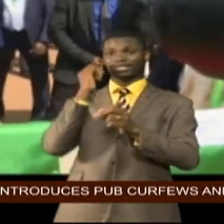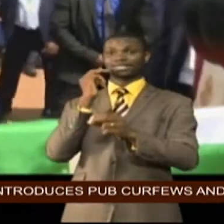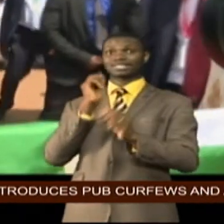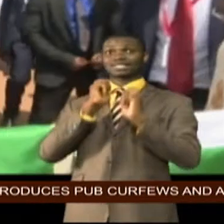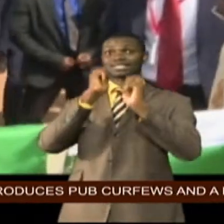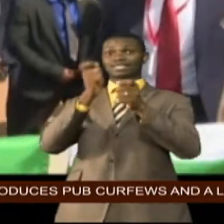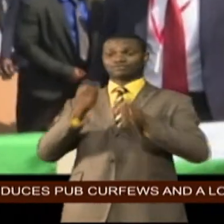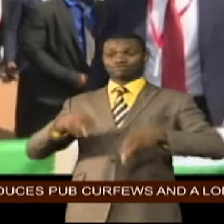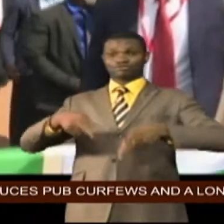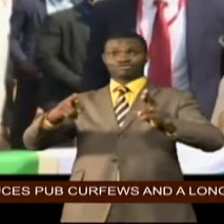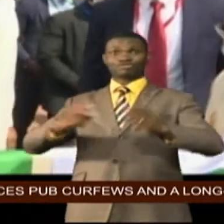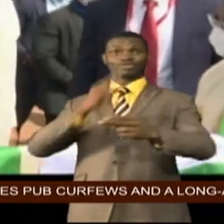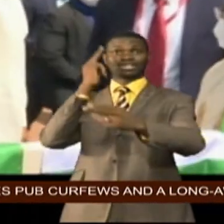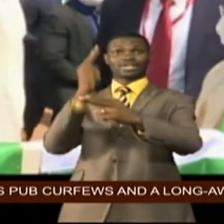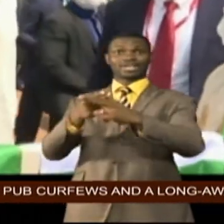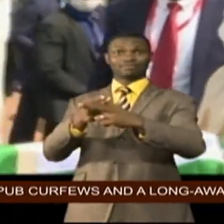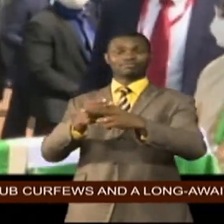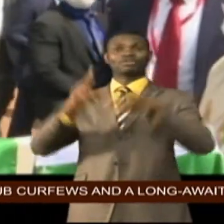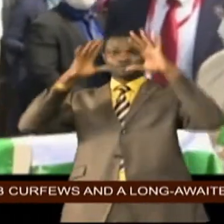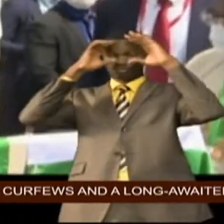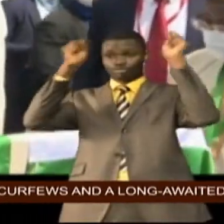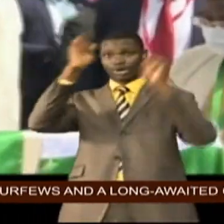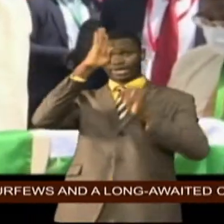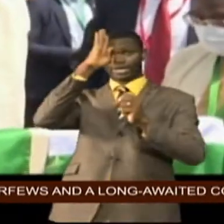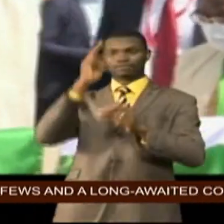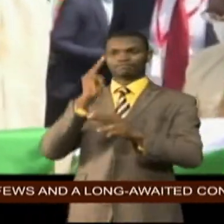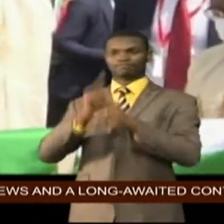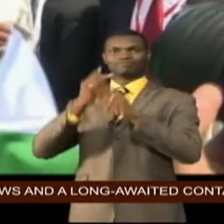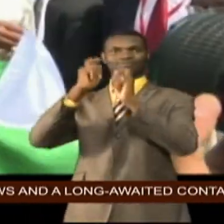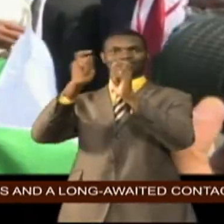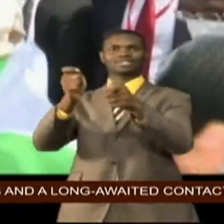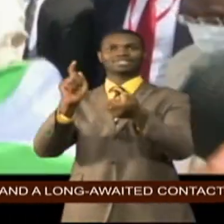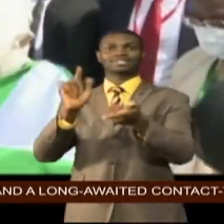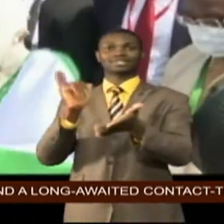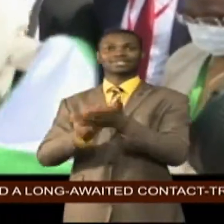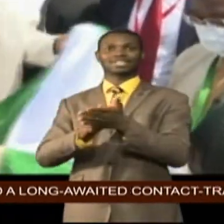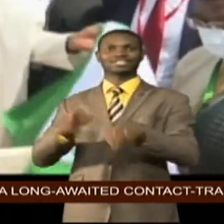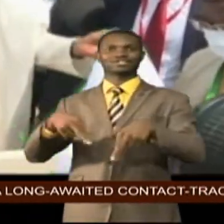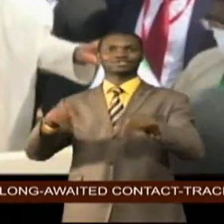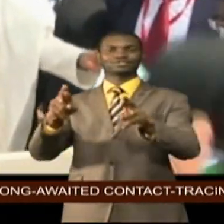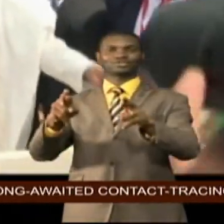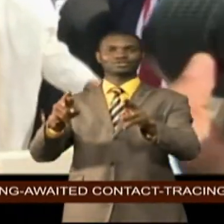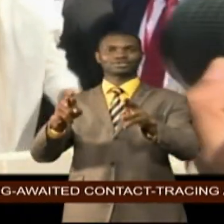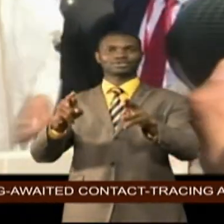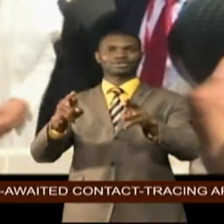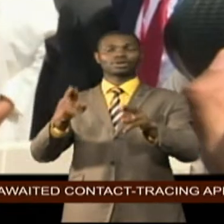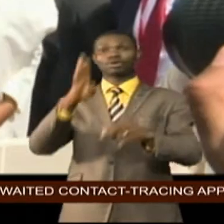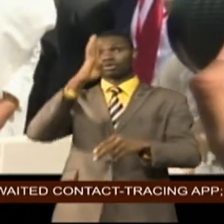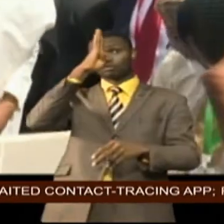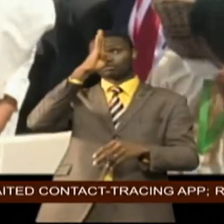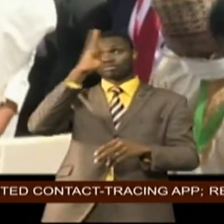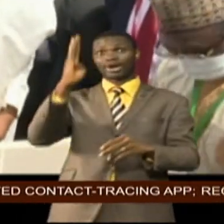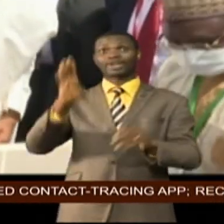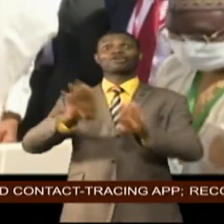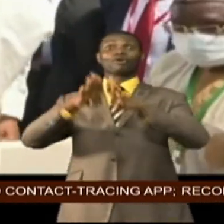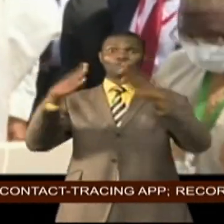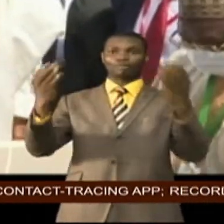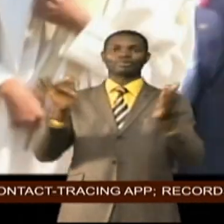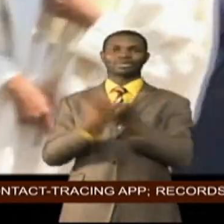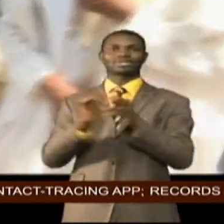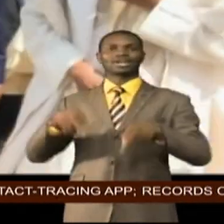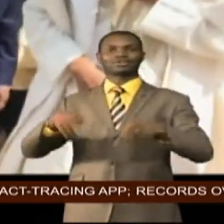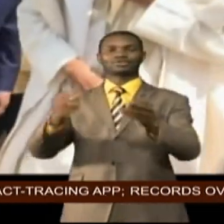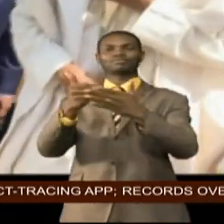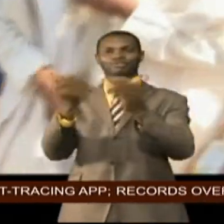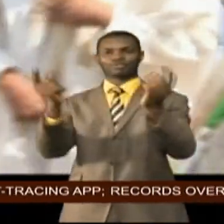city after the Nigerian leader. President Buhari formally inaugurated the road before returning to Abuja.